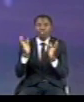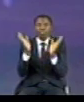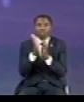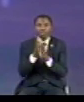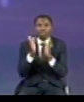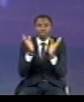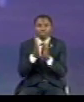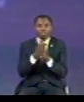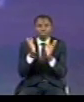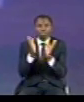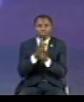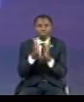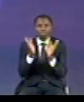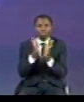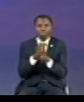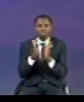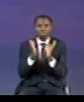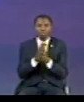together.